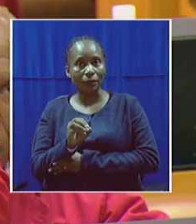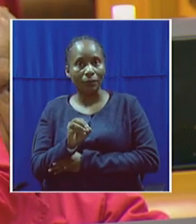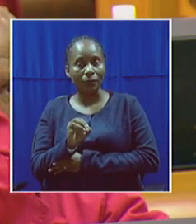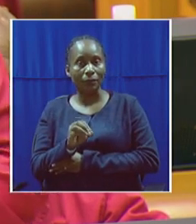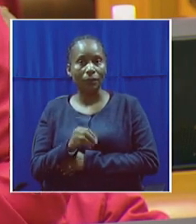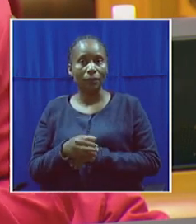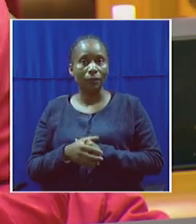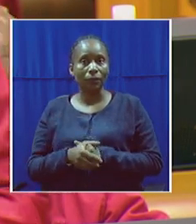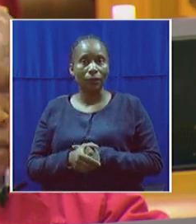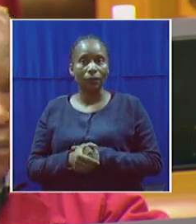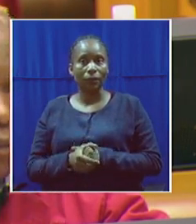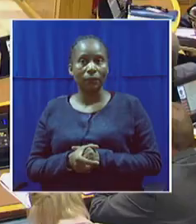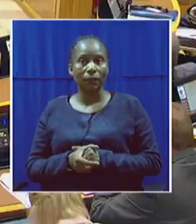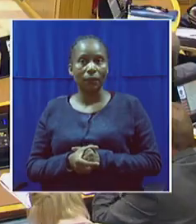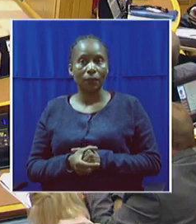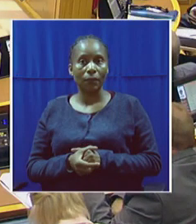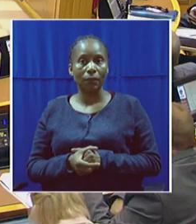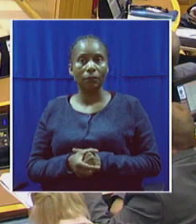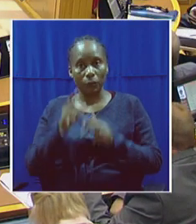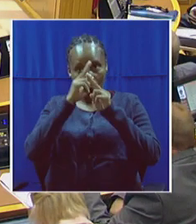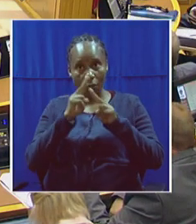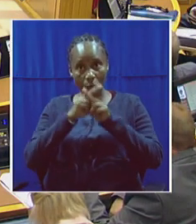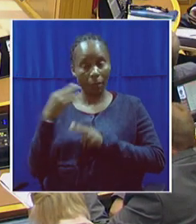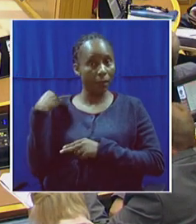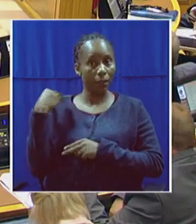to do honorable